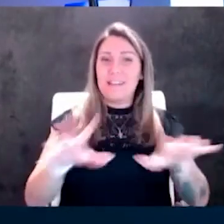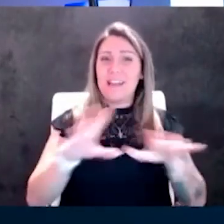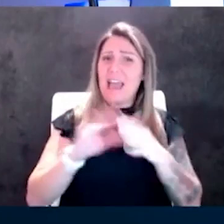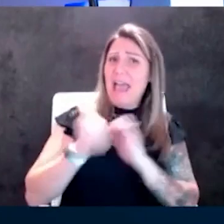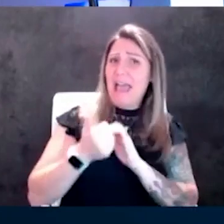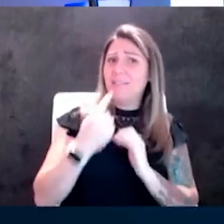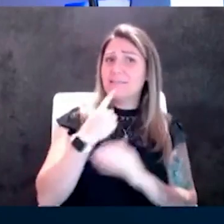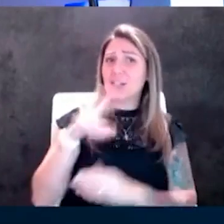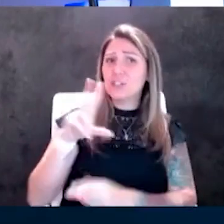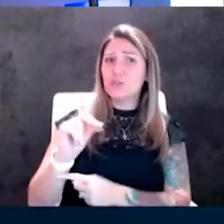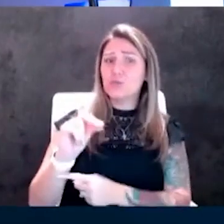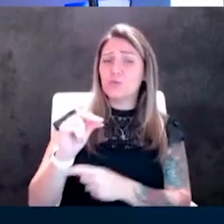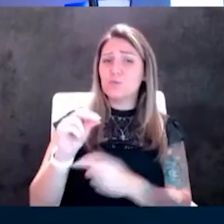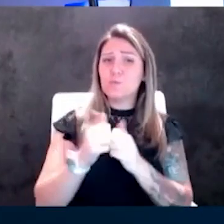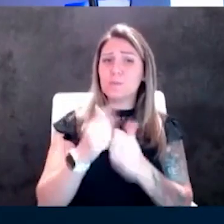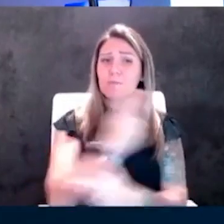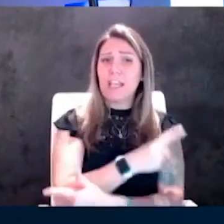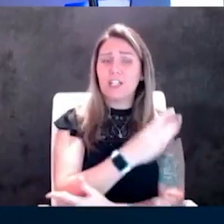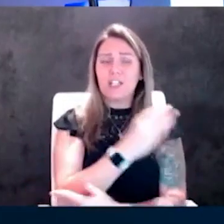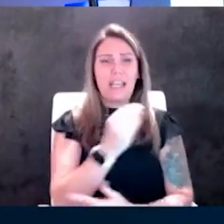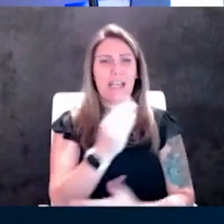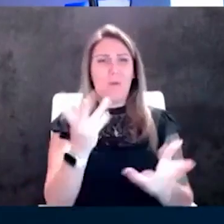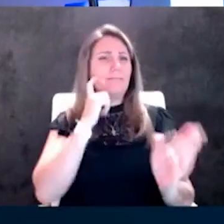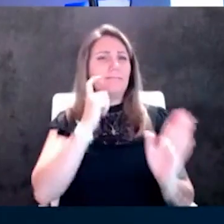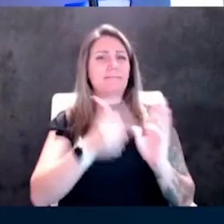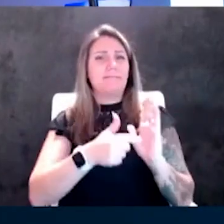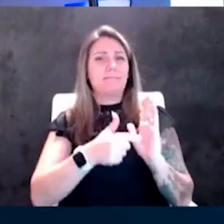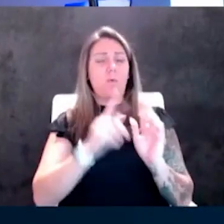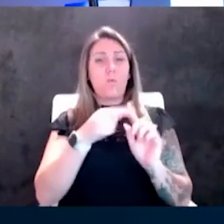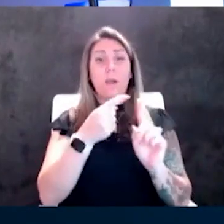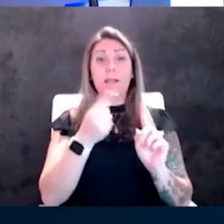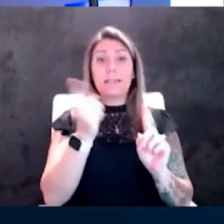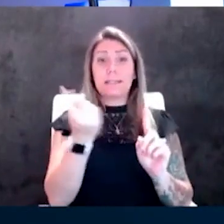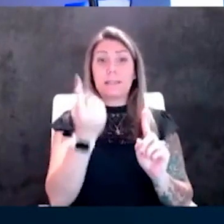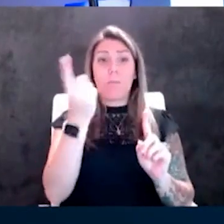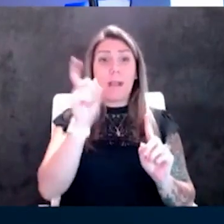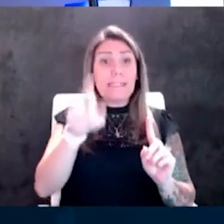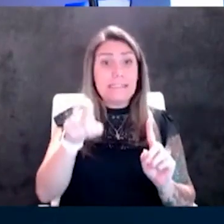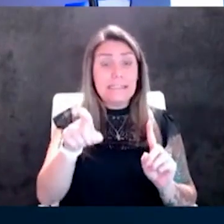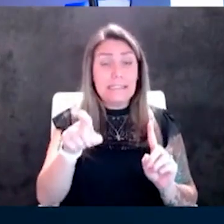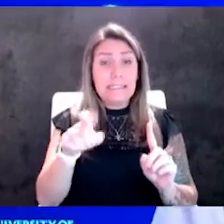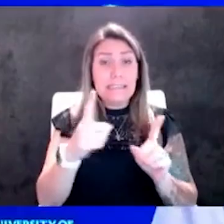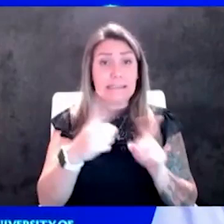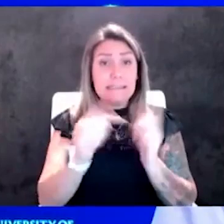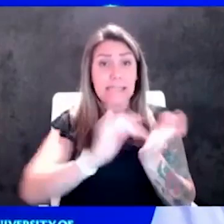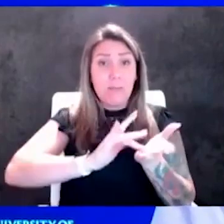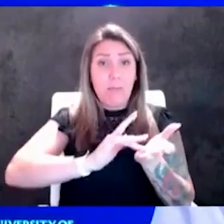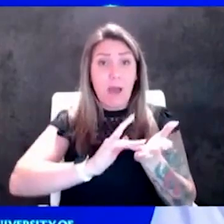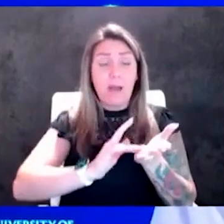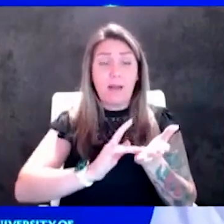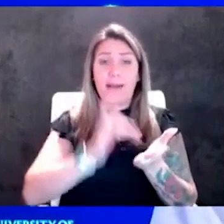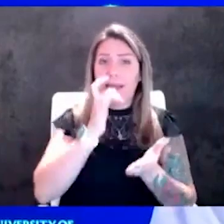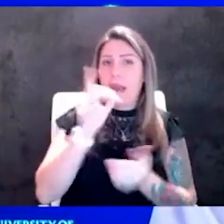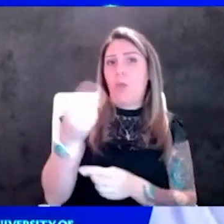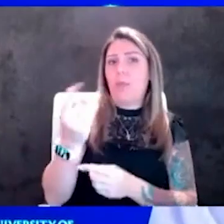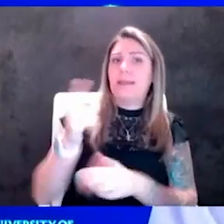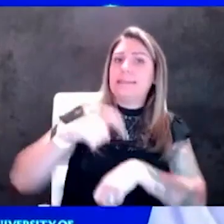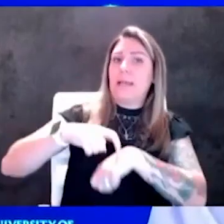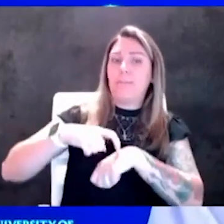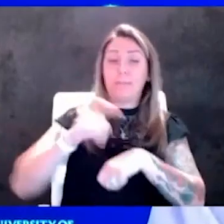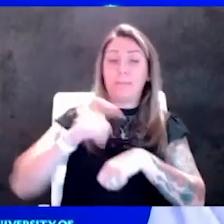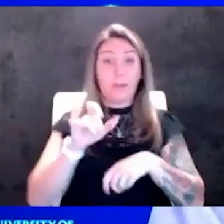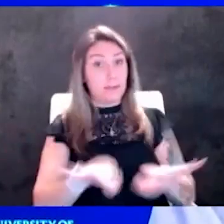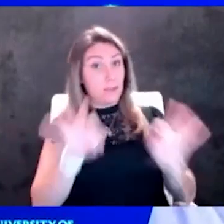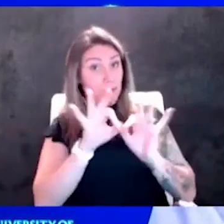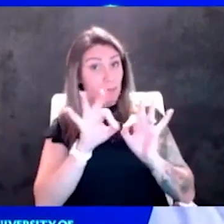the indications for when somebody needs an antibiotic and not just time? Yeah, I mean, I think that is important to talk to patients and